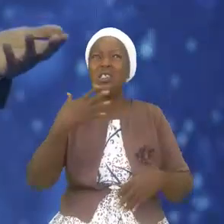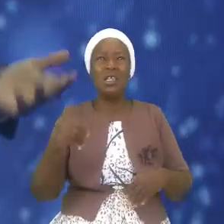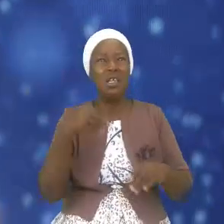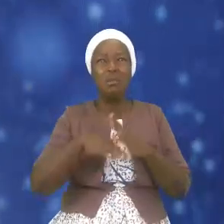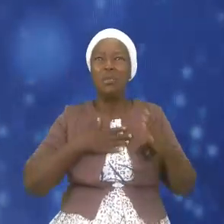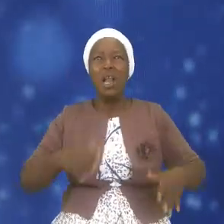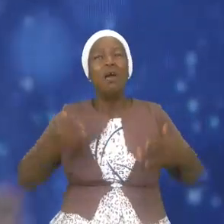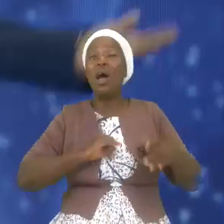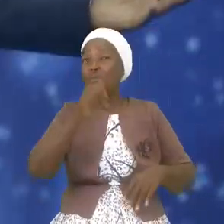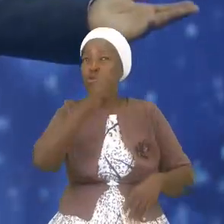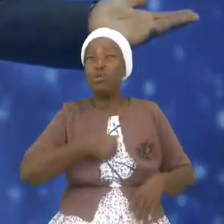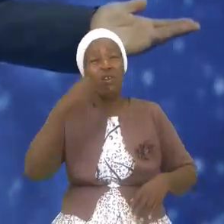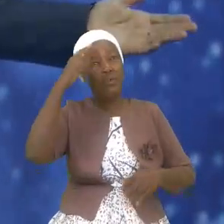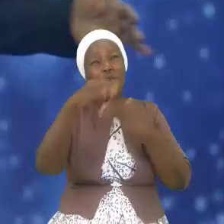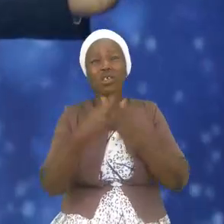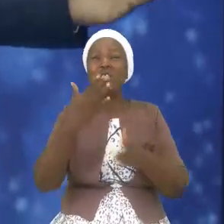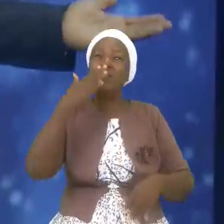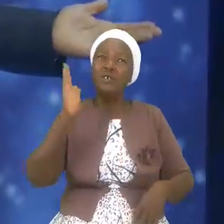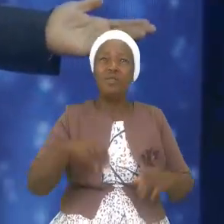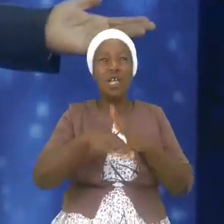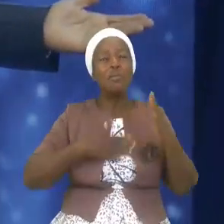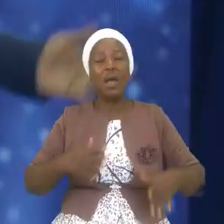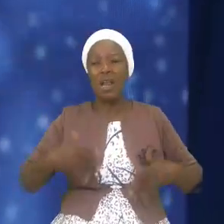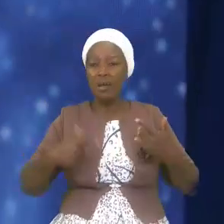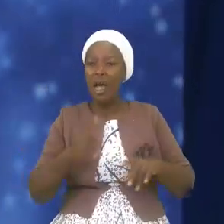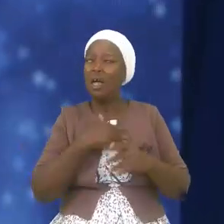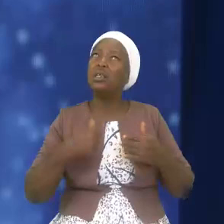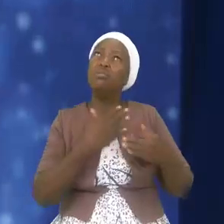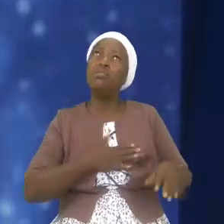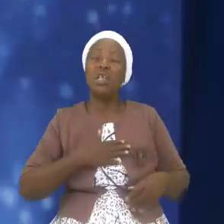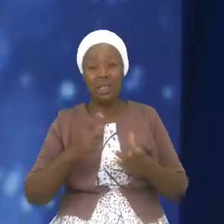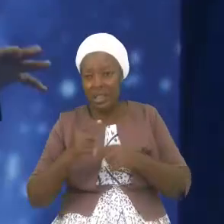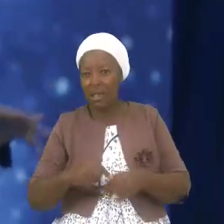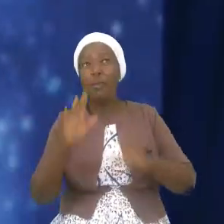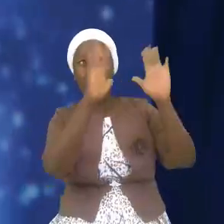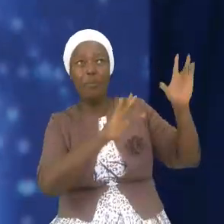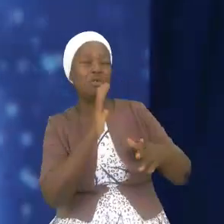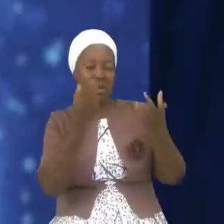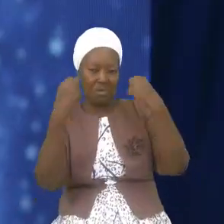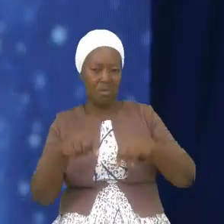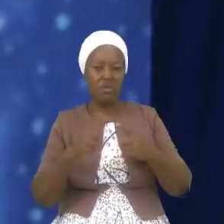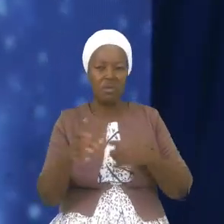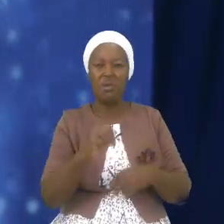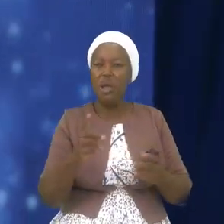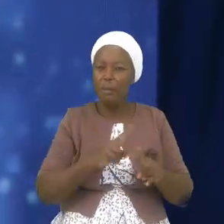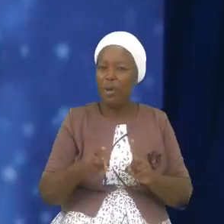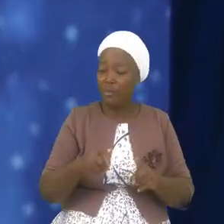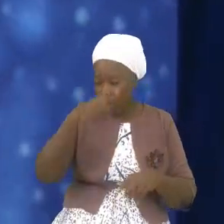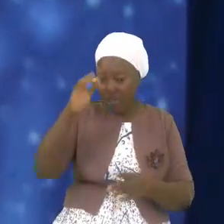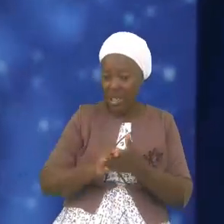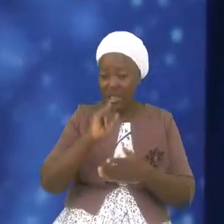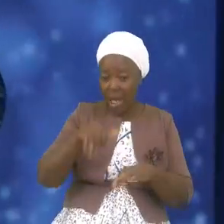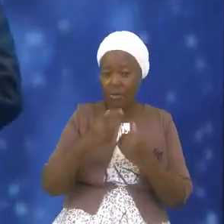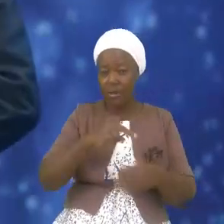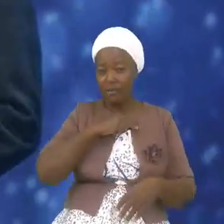mercy would have come. After all, that's how his father, Nebuchadnezzar, received the mercy of God.